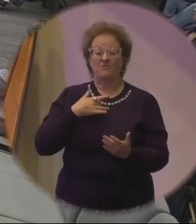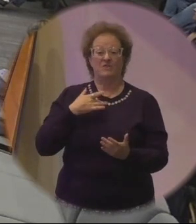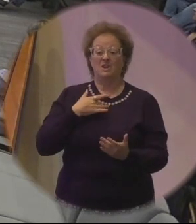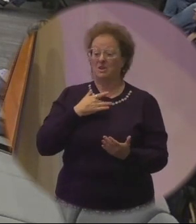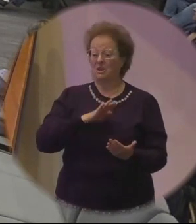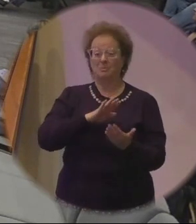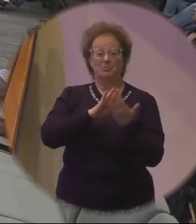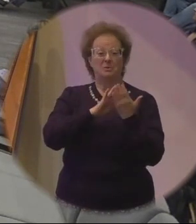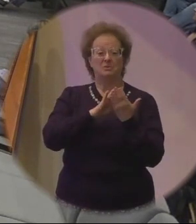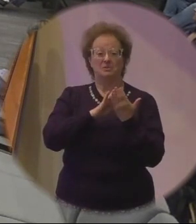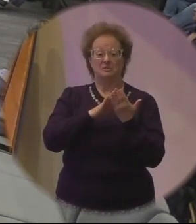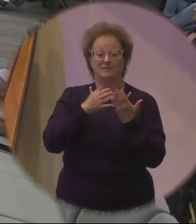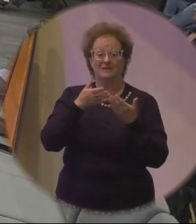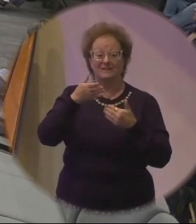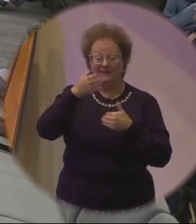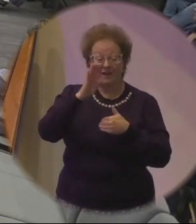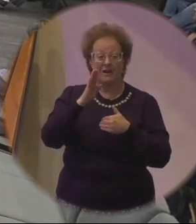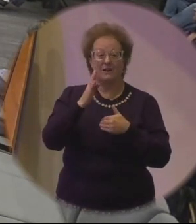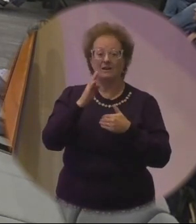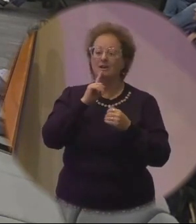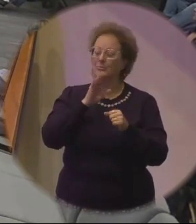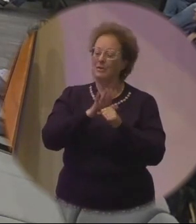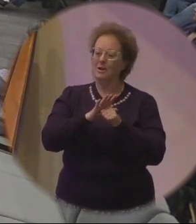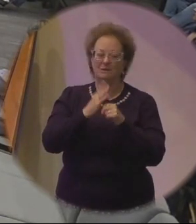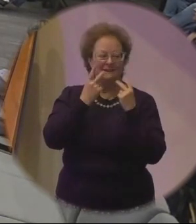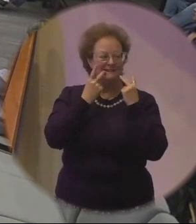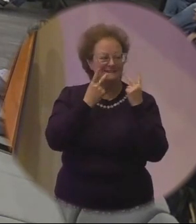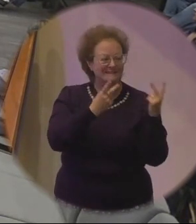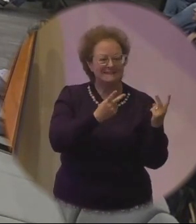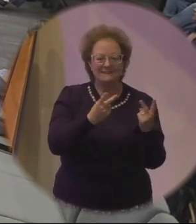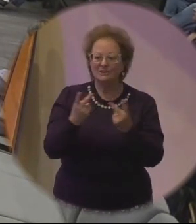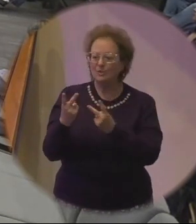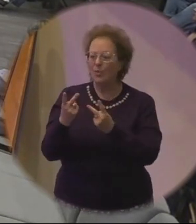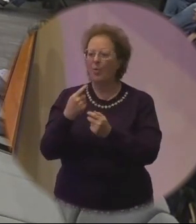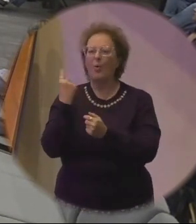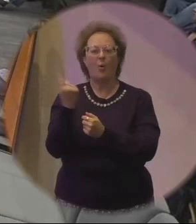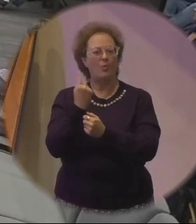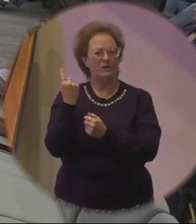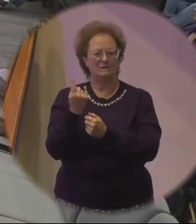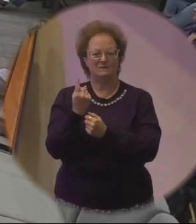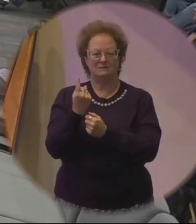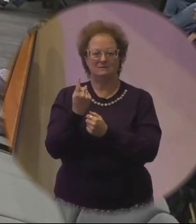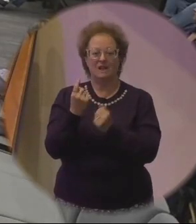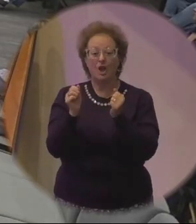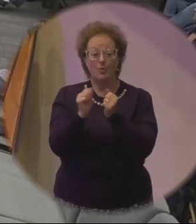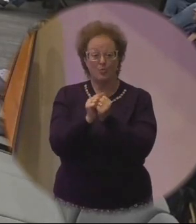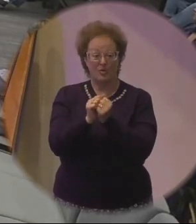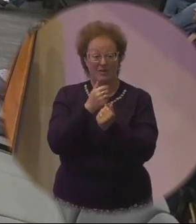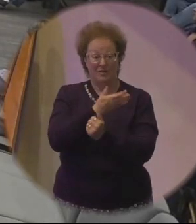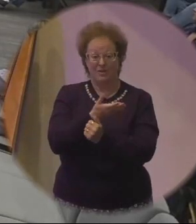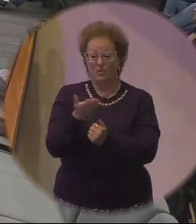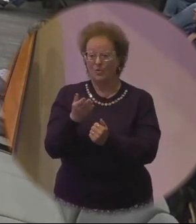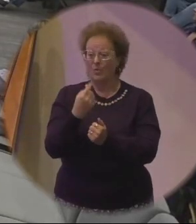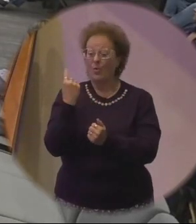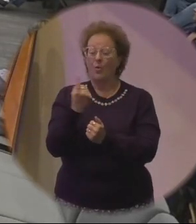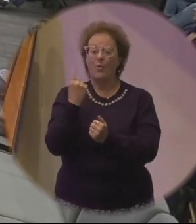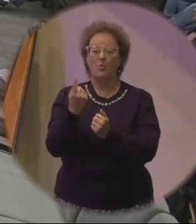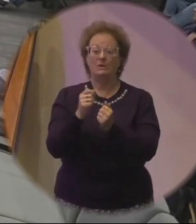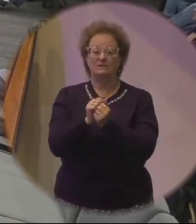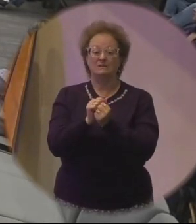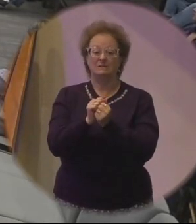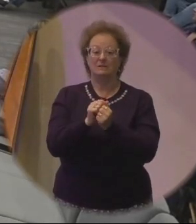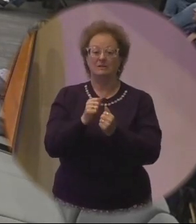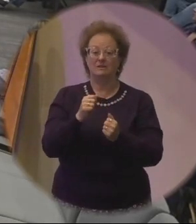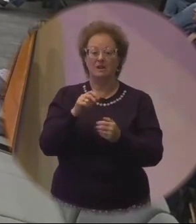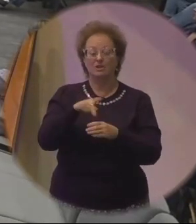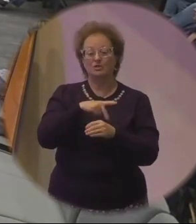God promises he sees you always and he's with you always. I love Psalm 139, and I don't know how